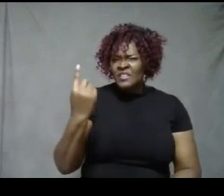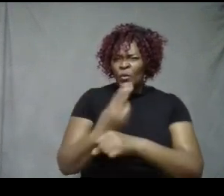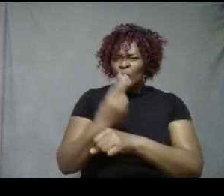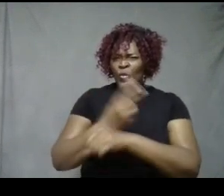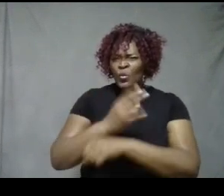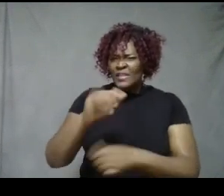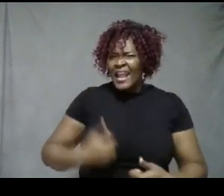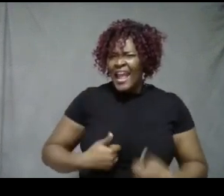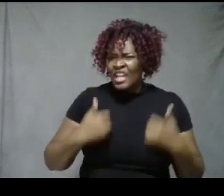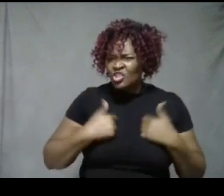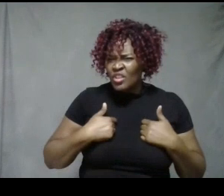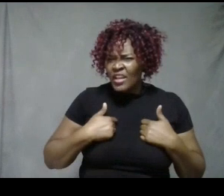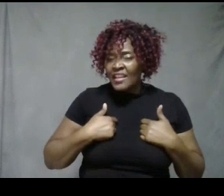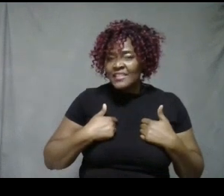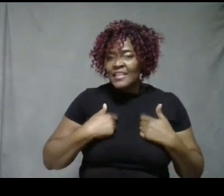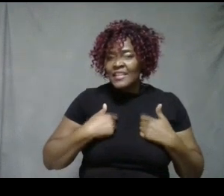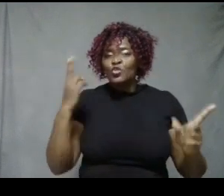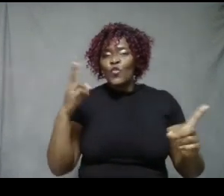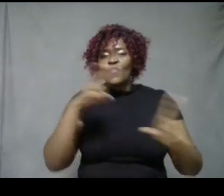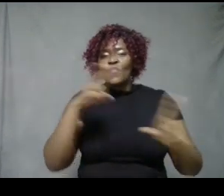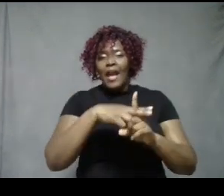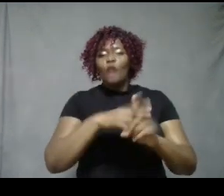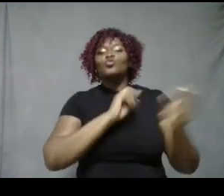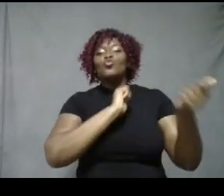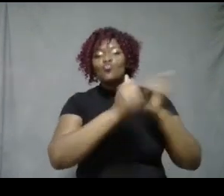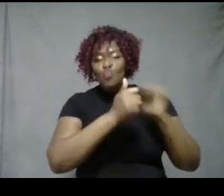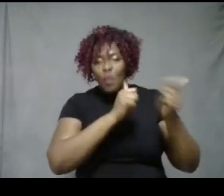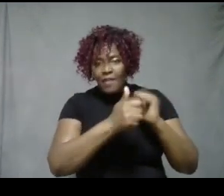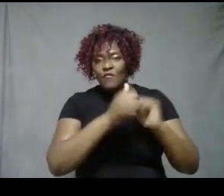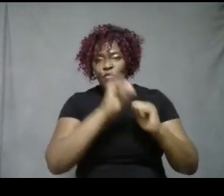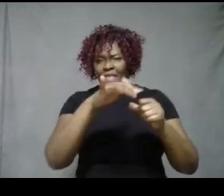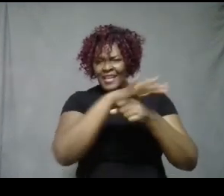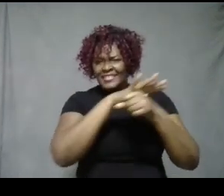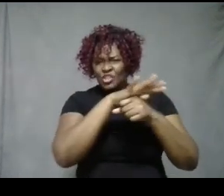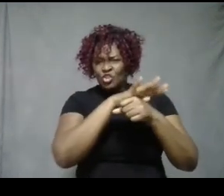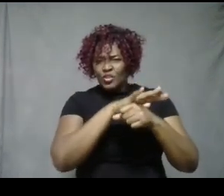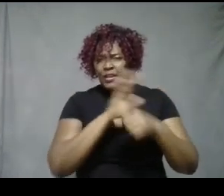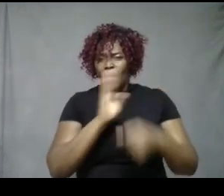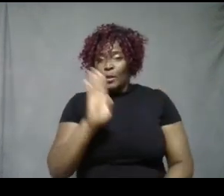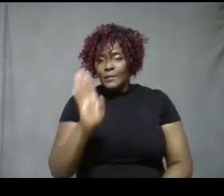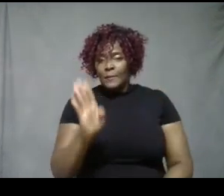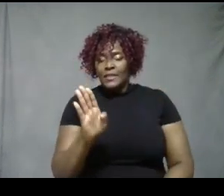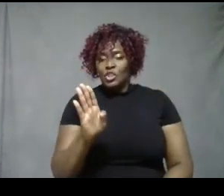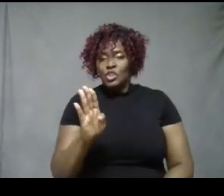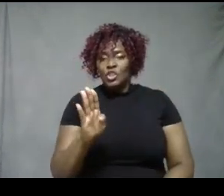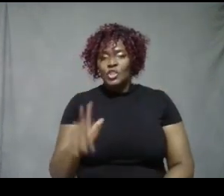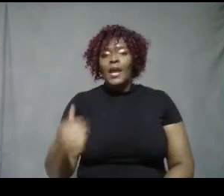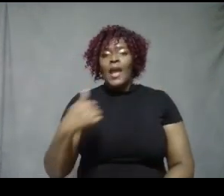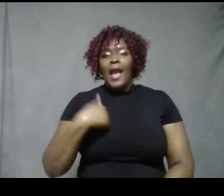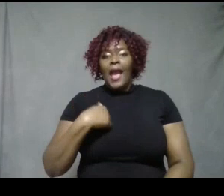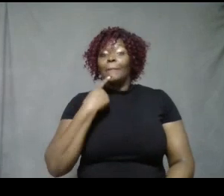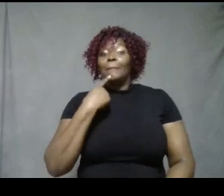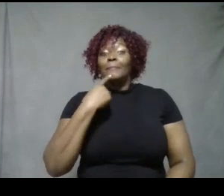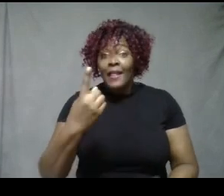file to run for the District 2 Commission seat in Boynton Beach, Florida. I am stated on